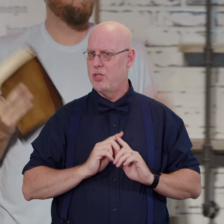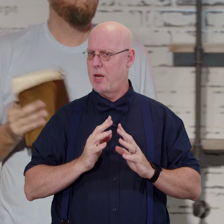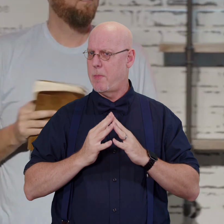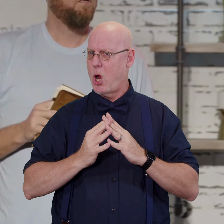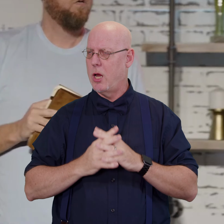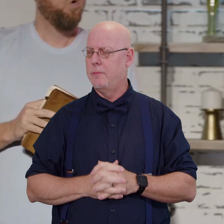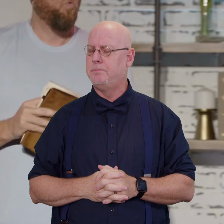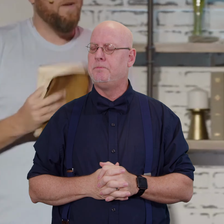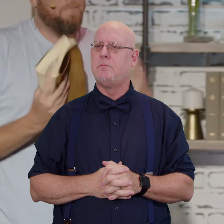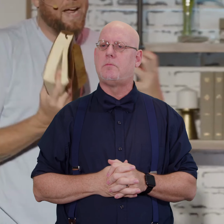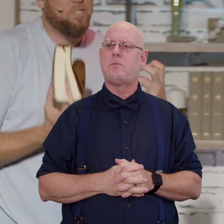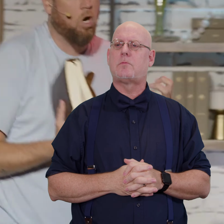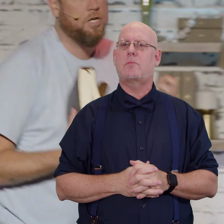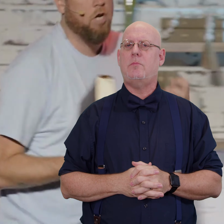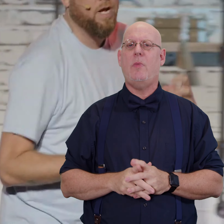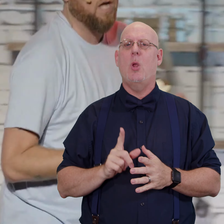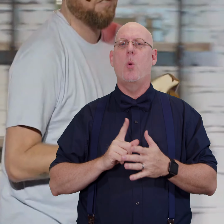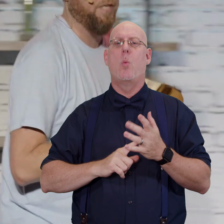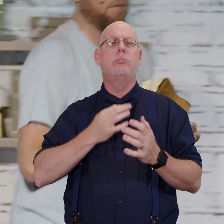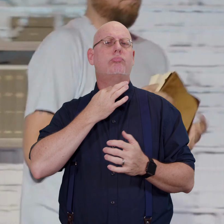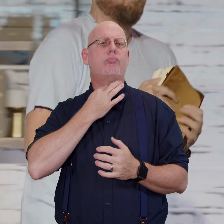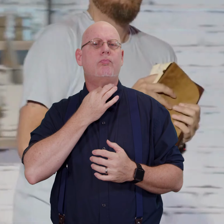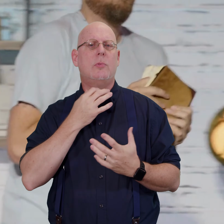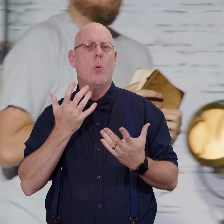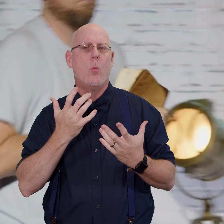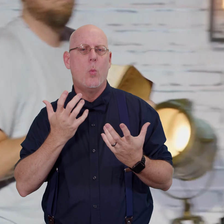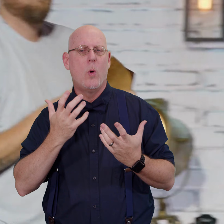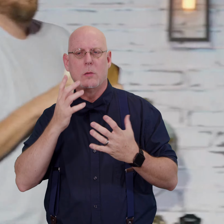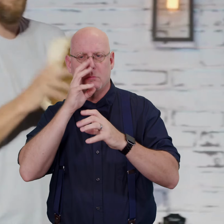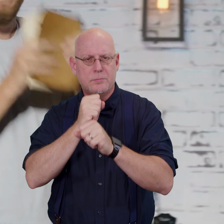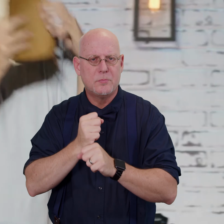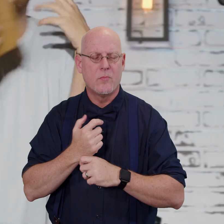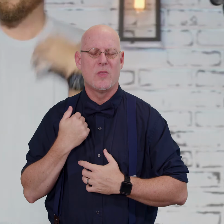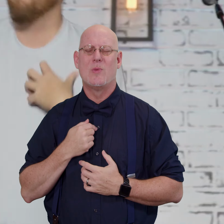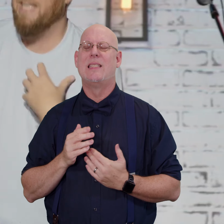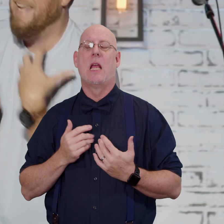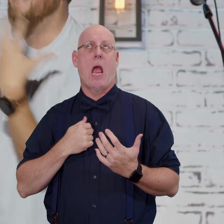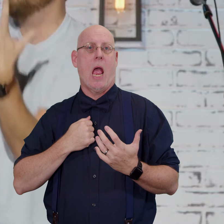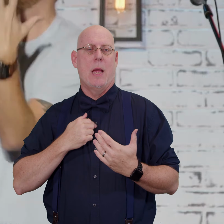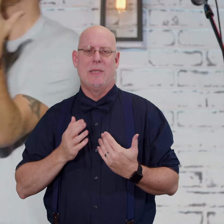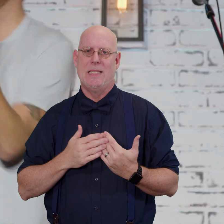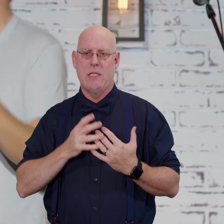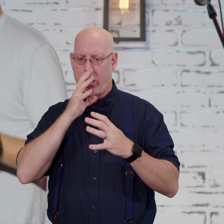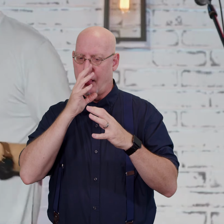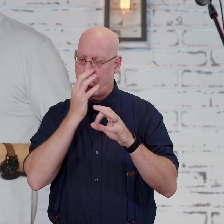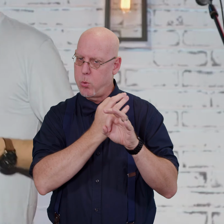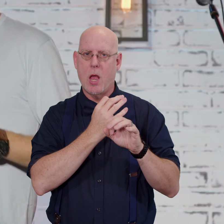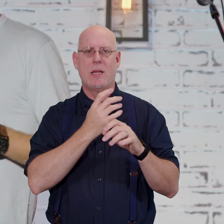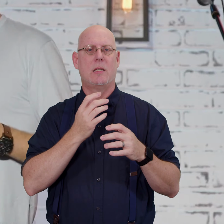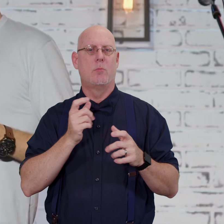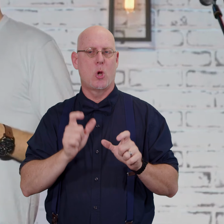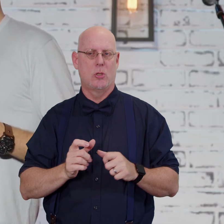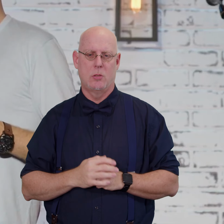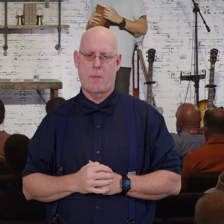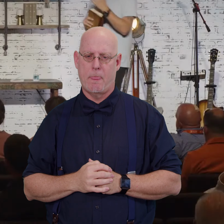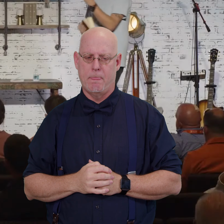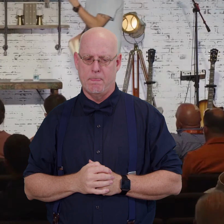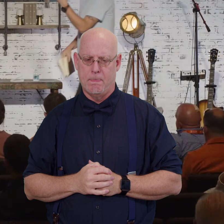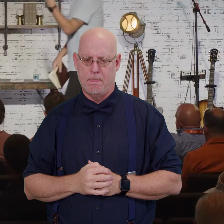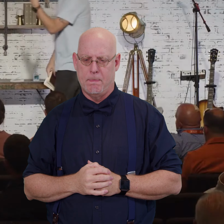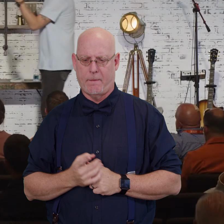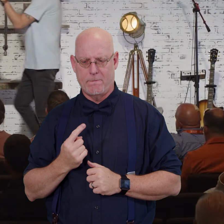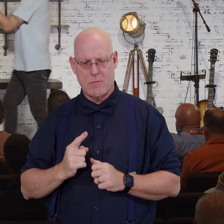America. What piques our curiosity? We are easily, I'm an easily distracted individual. And